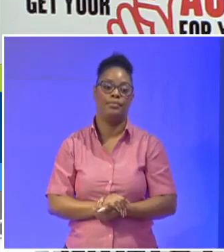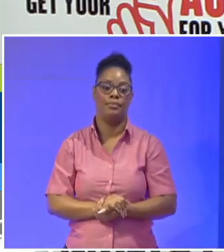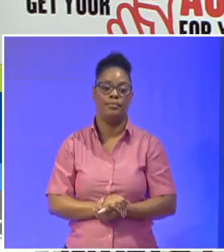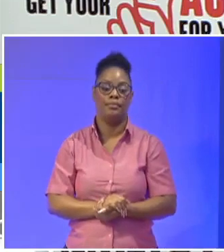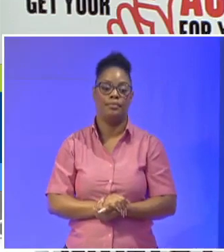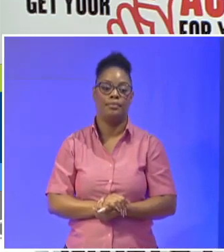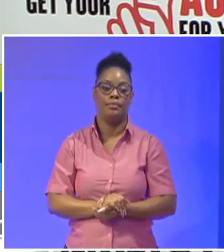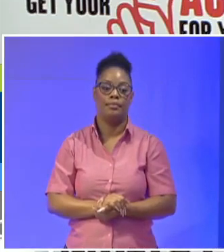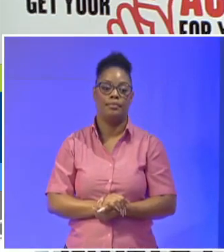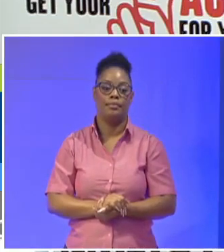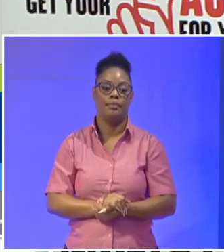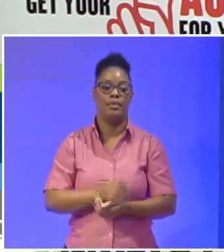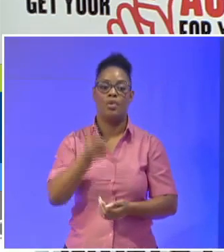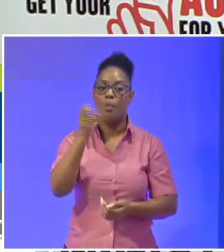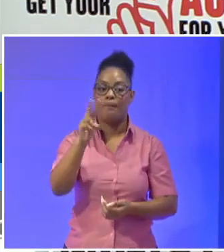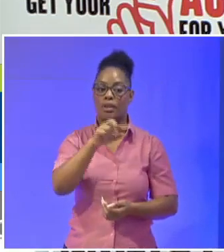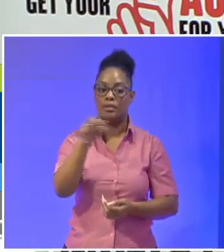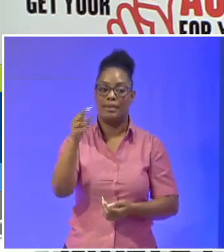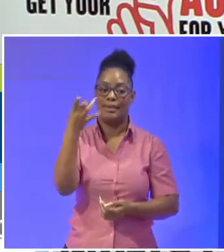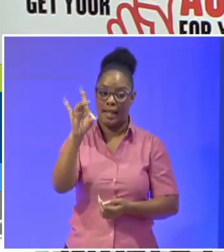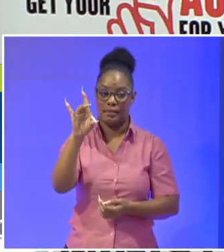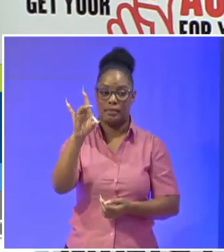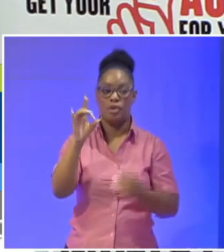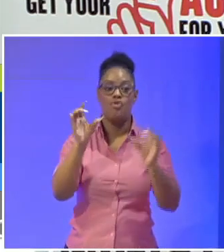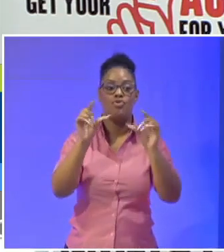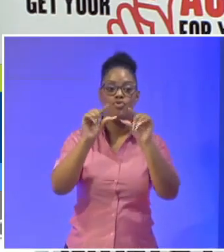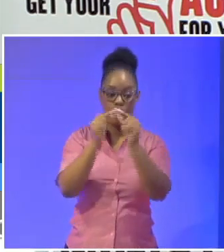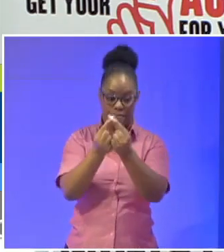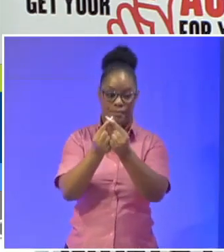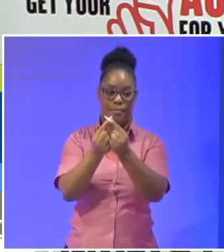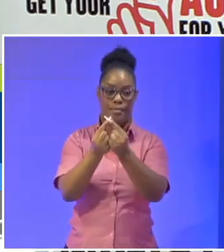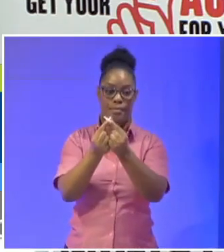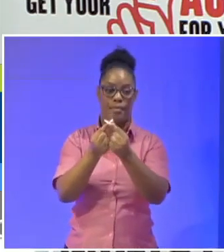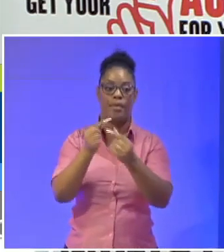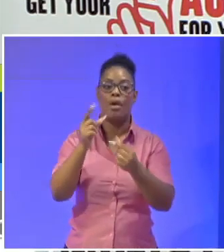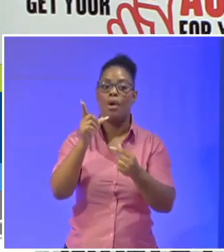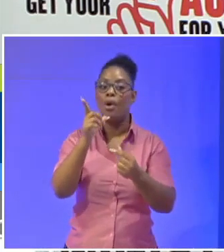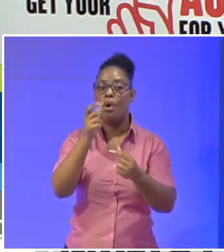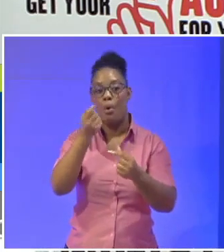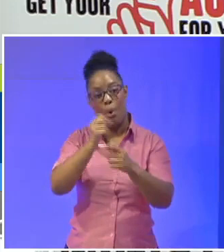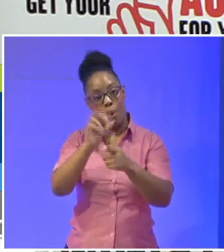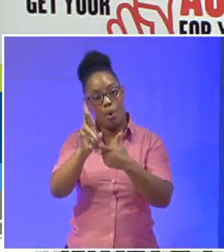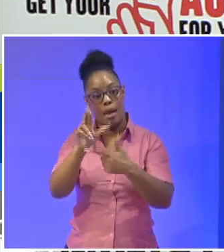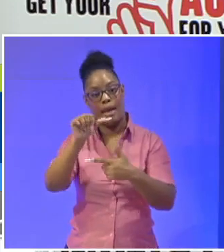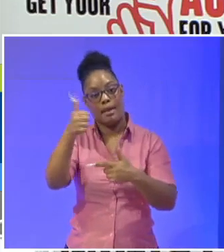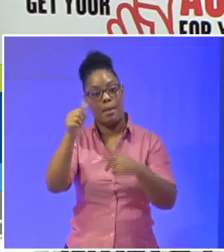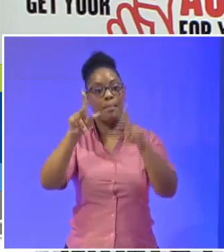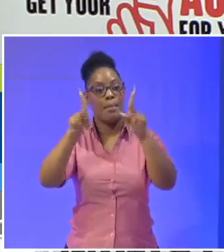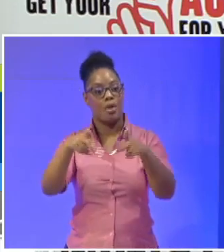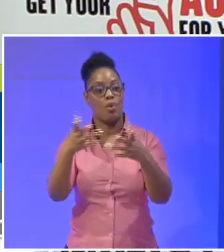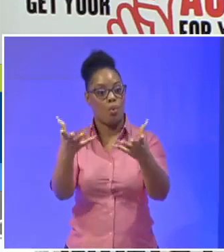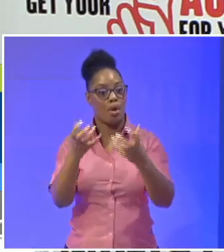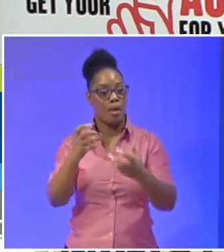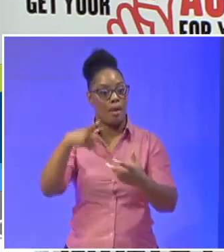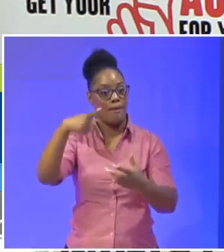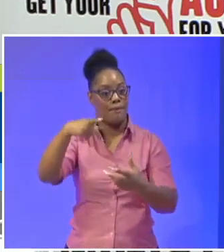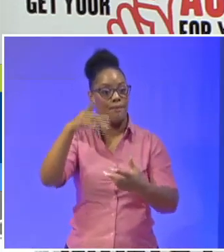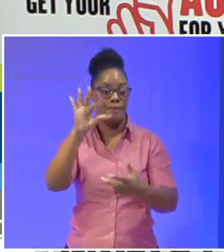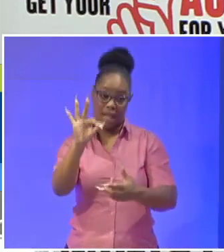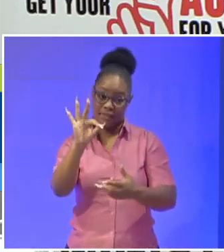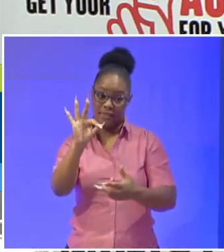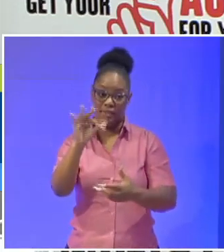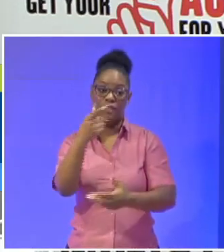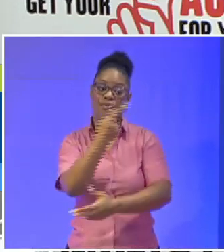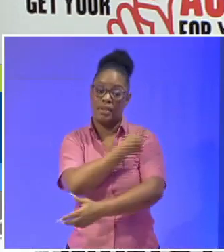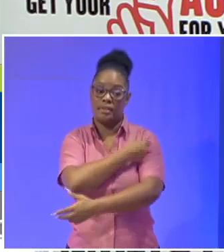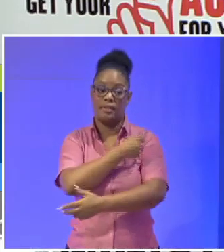that 12 to 18 or anyone else who at this time wishes to access the Pfizer vaccine, you have a